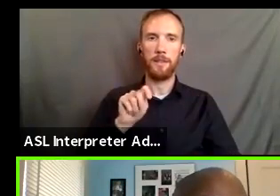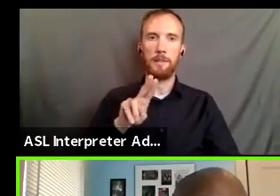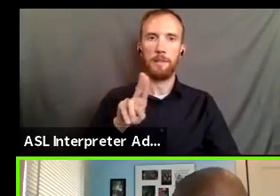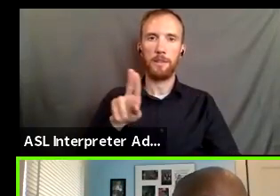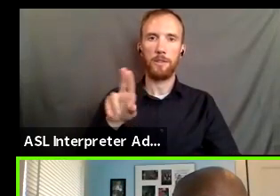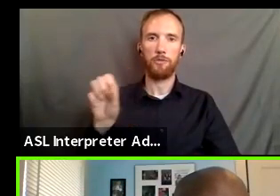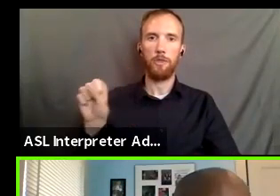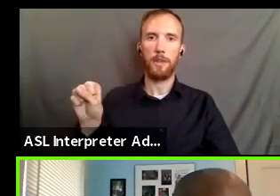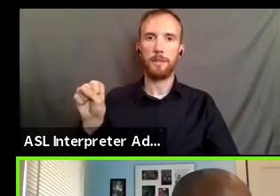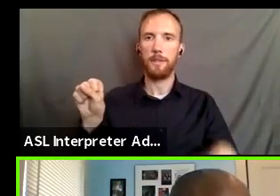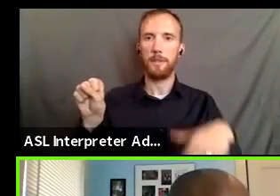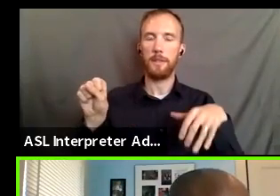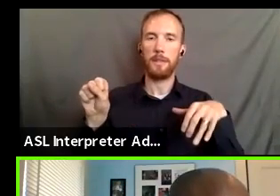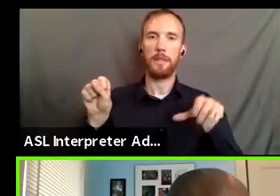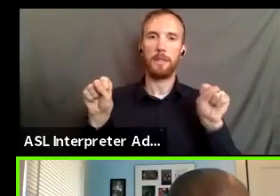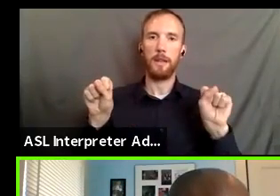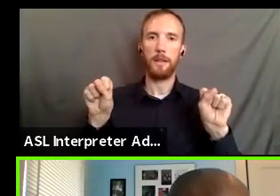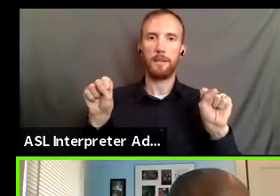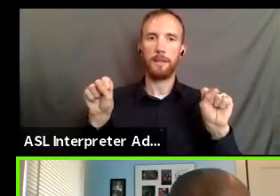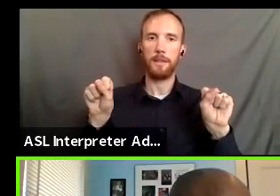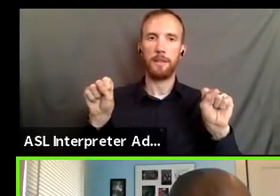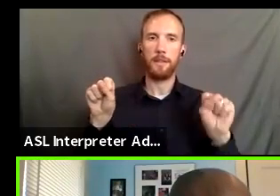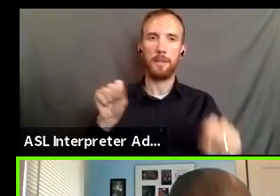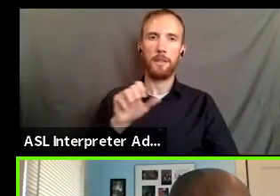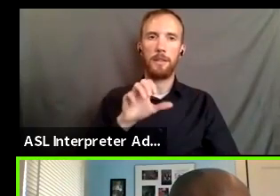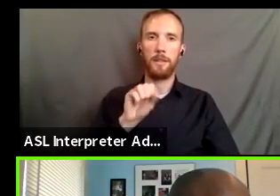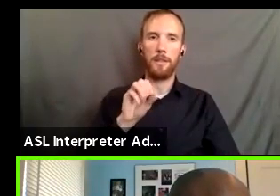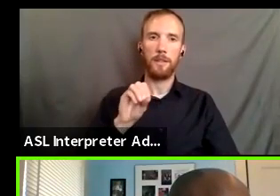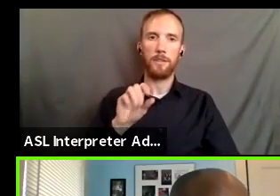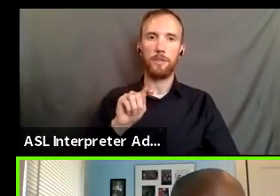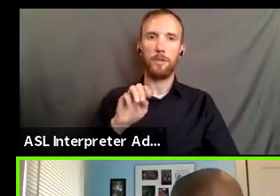yes member sotelo